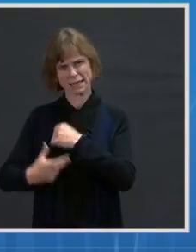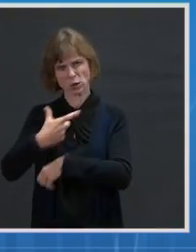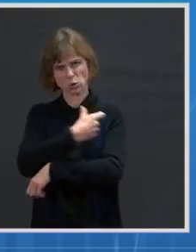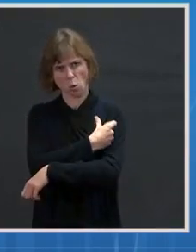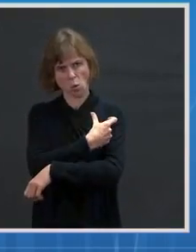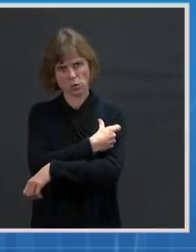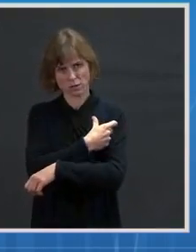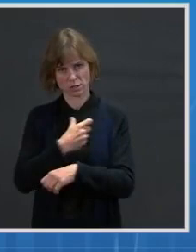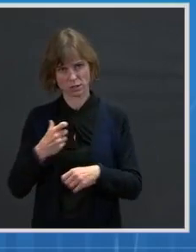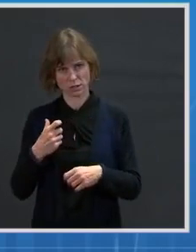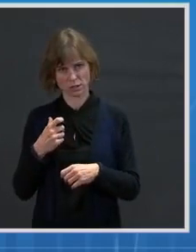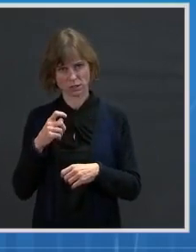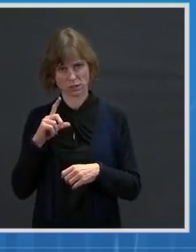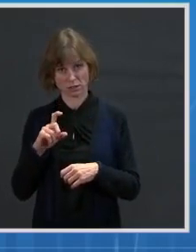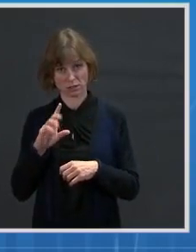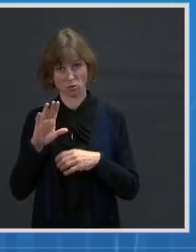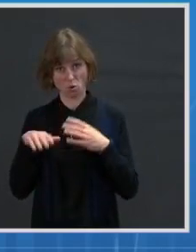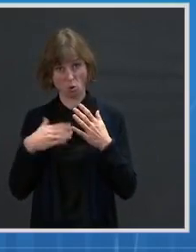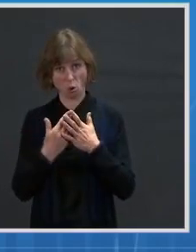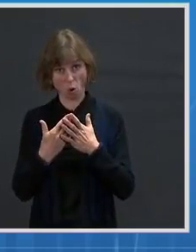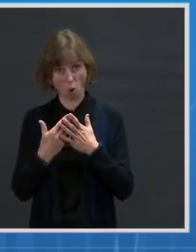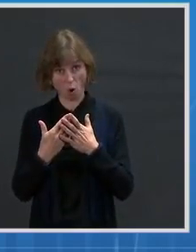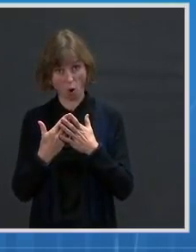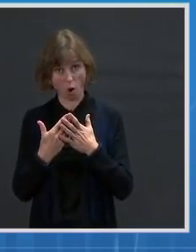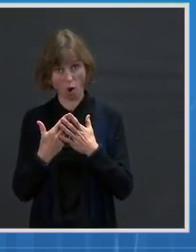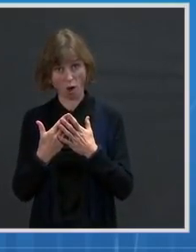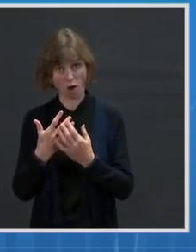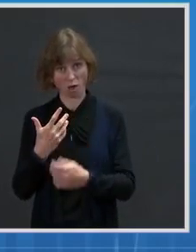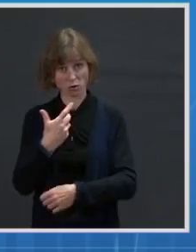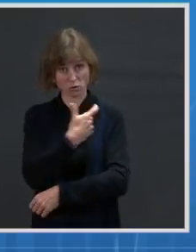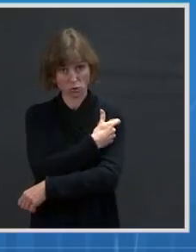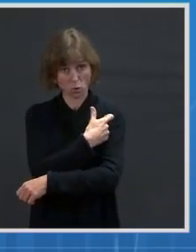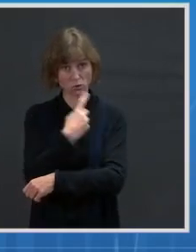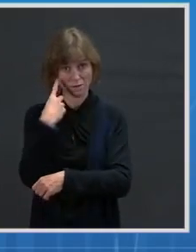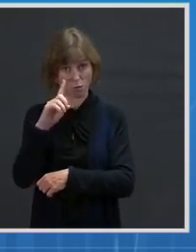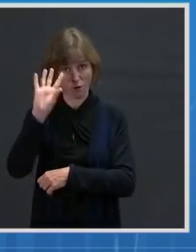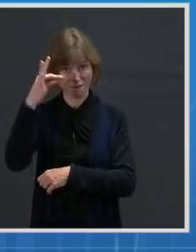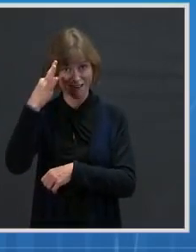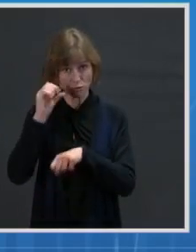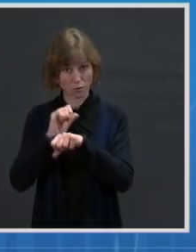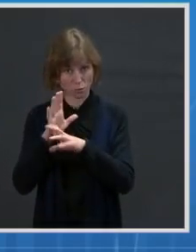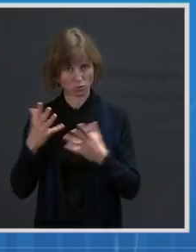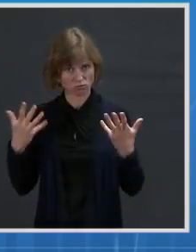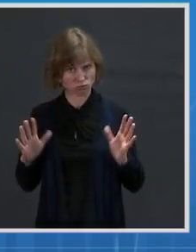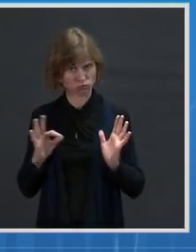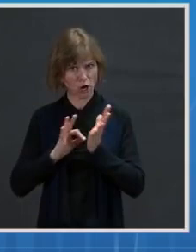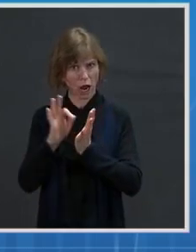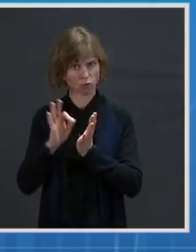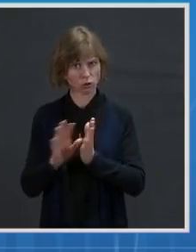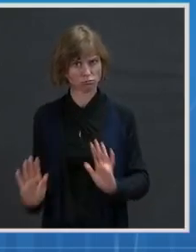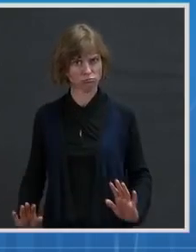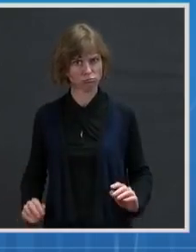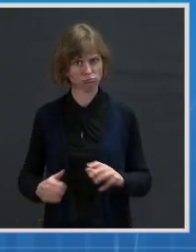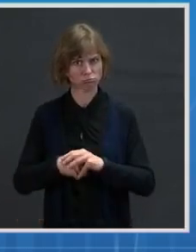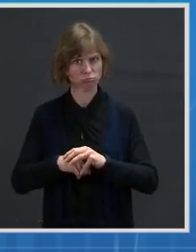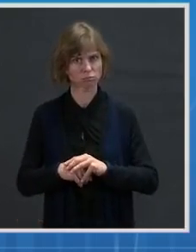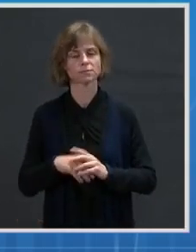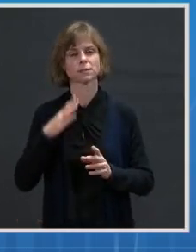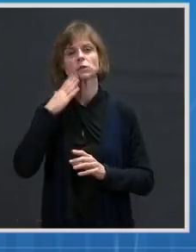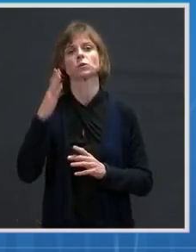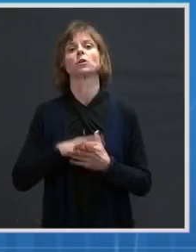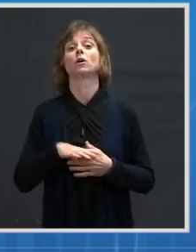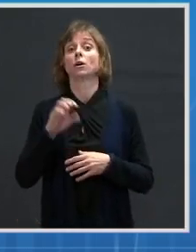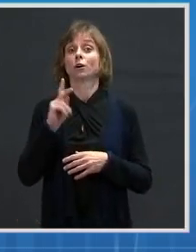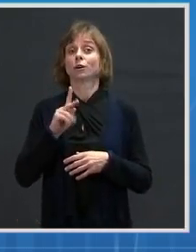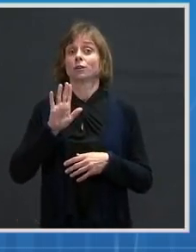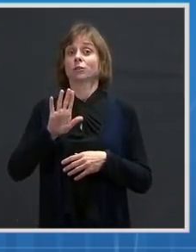been administered to federal employees been accounted for? Thank you. Okay, multiple parts